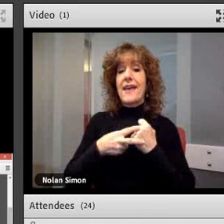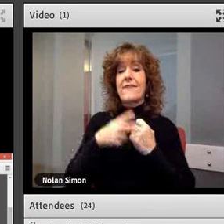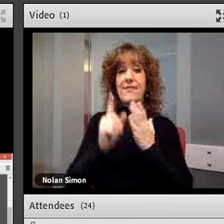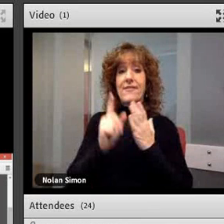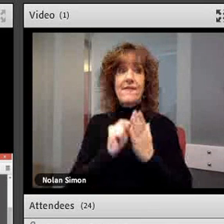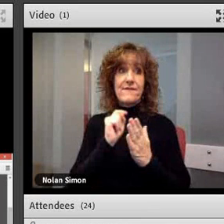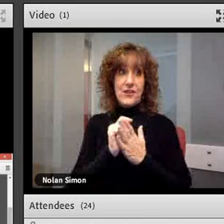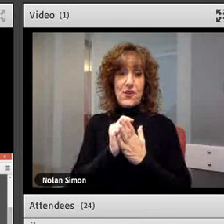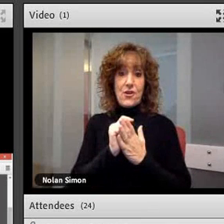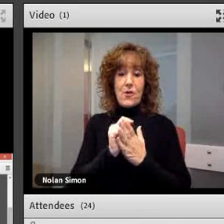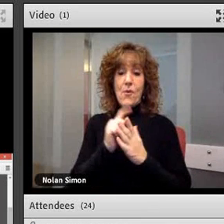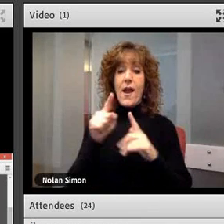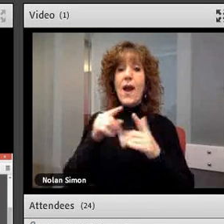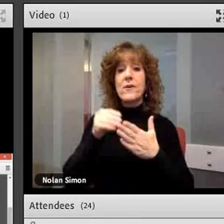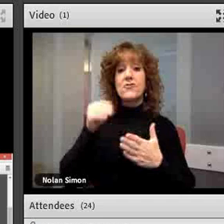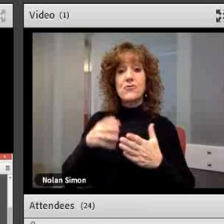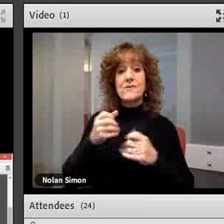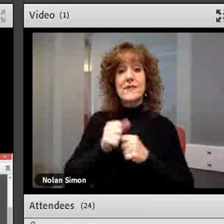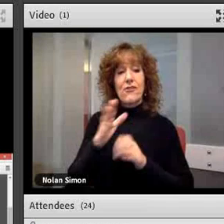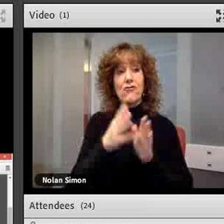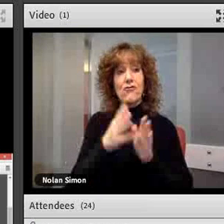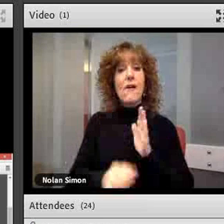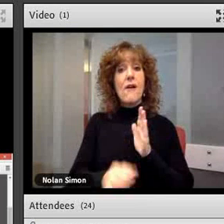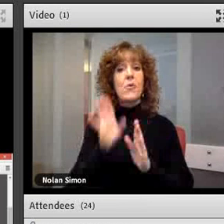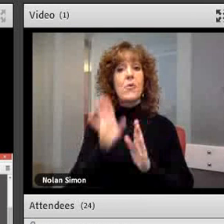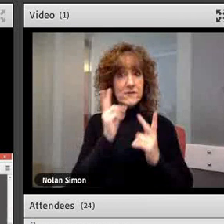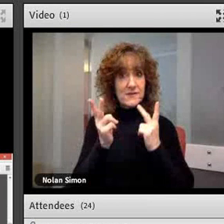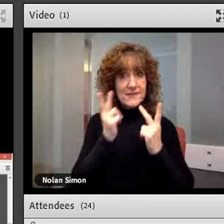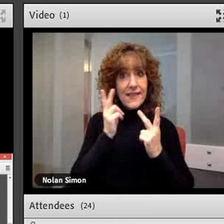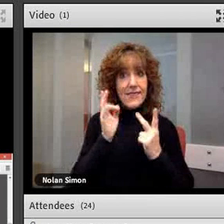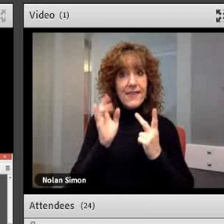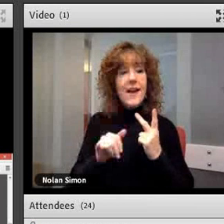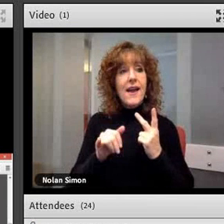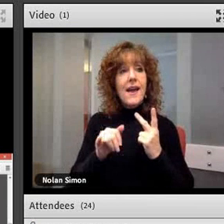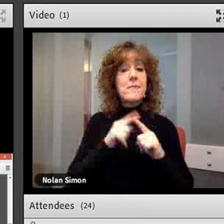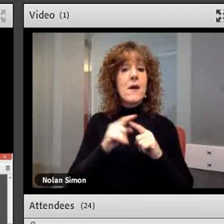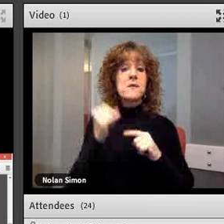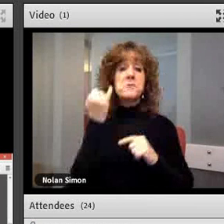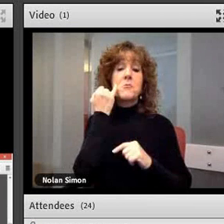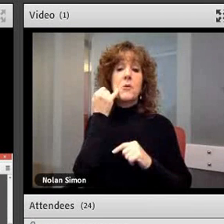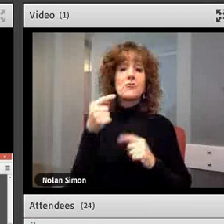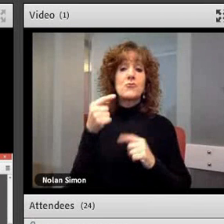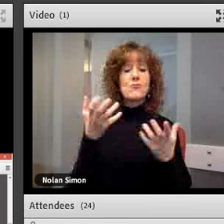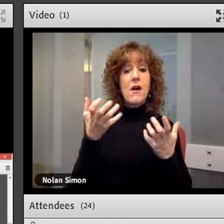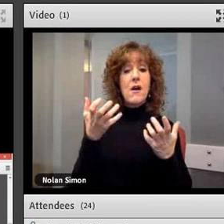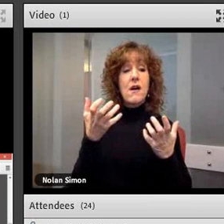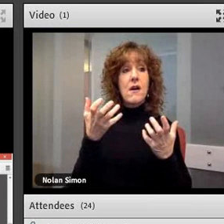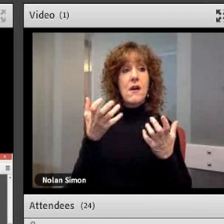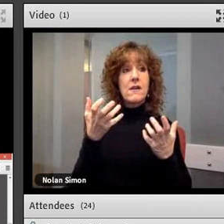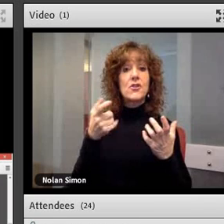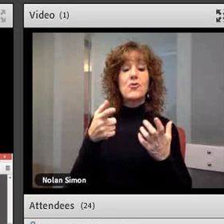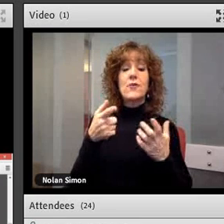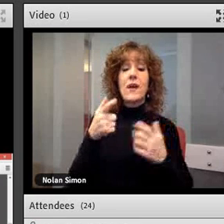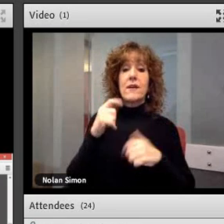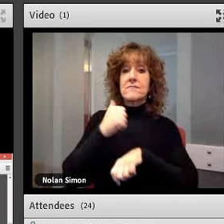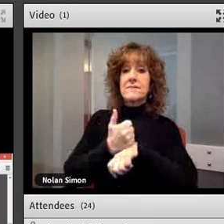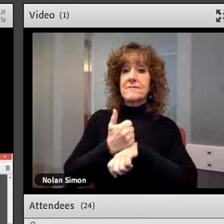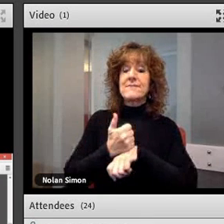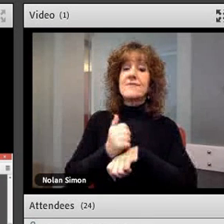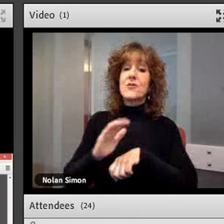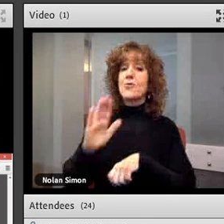save, and then when the students get their copy, they're going to see that. Now if you prefer, you can put in your own